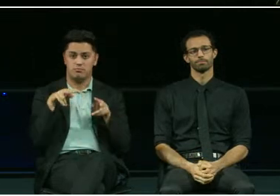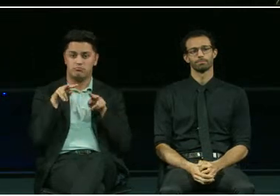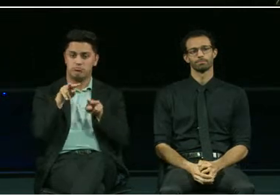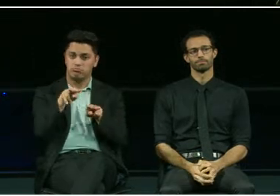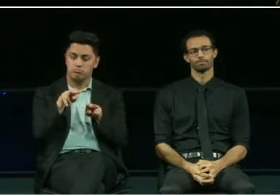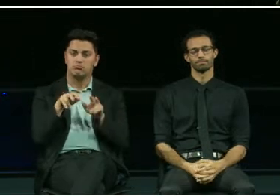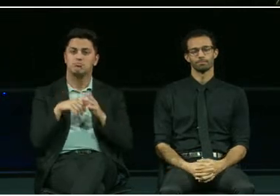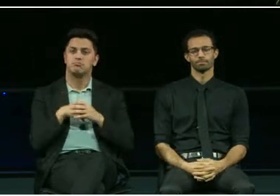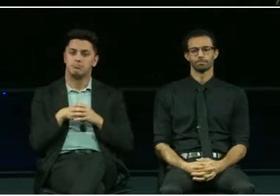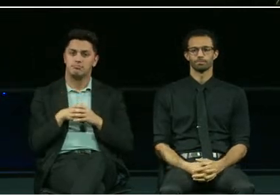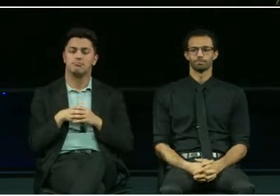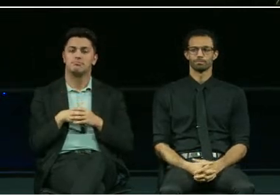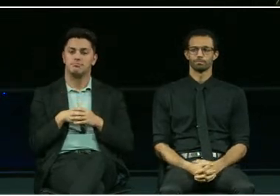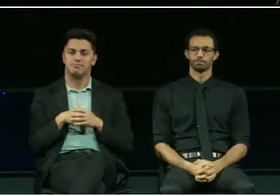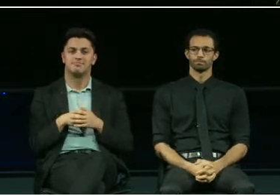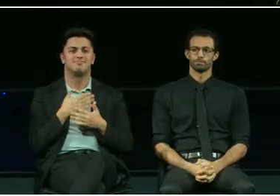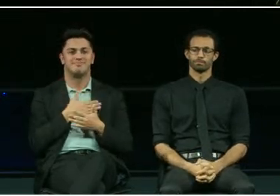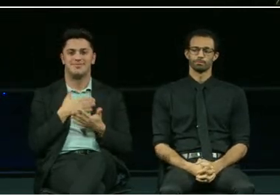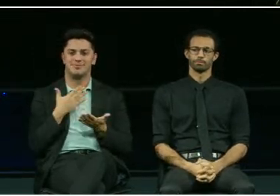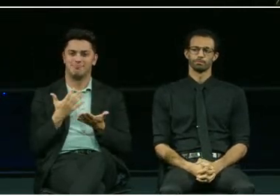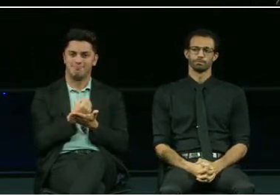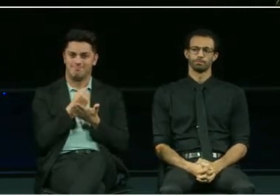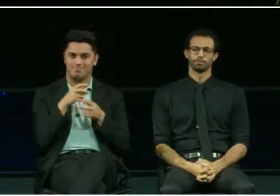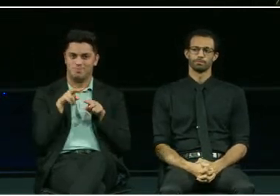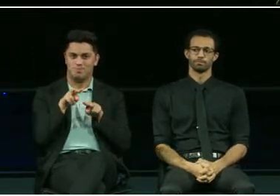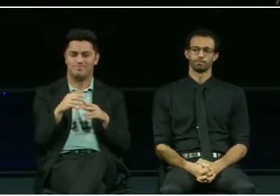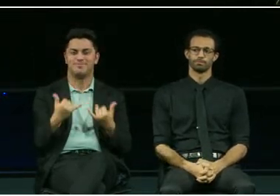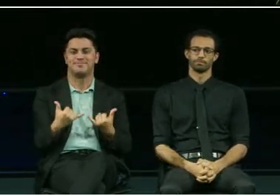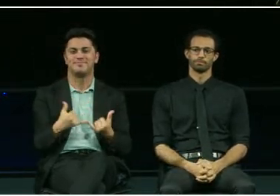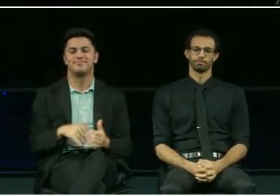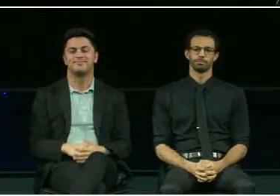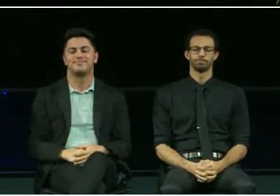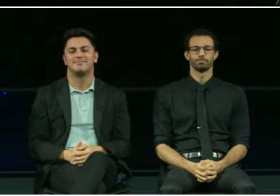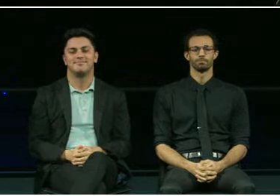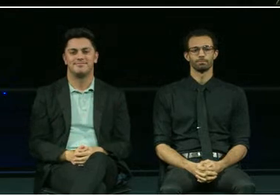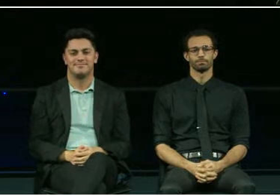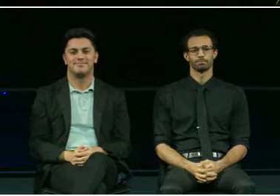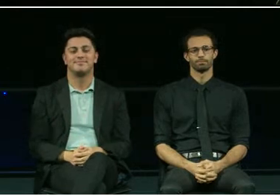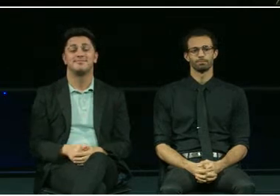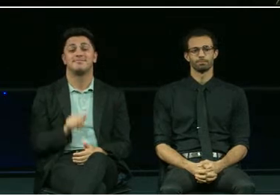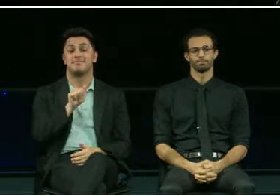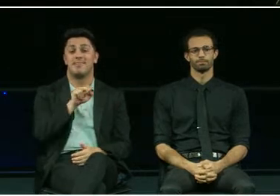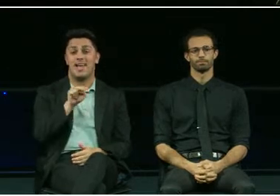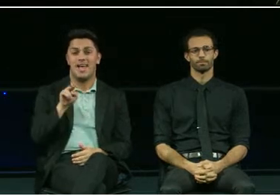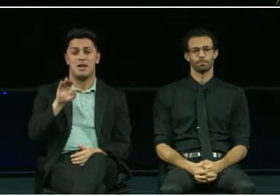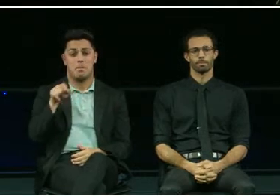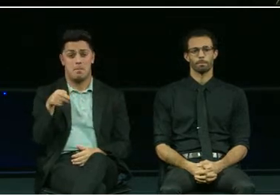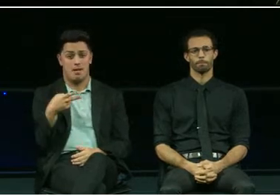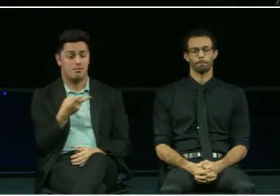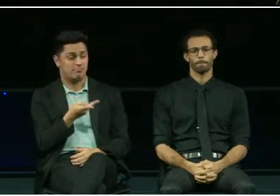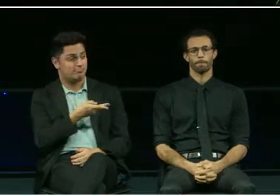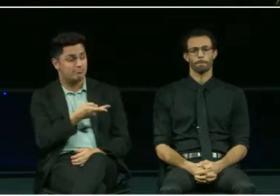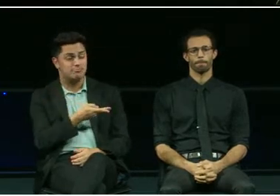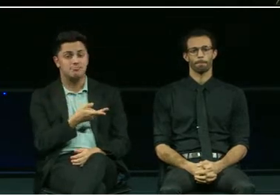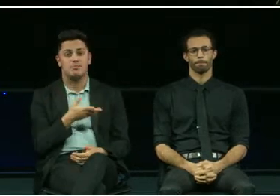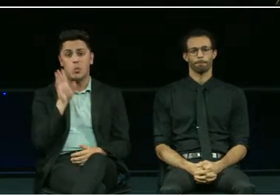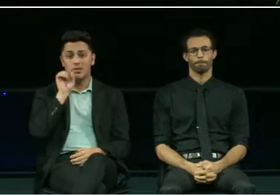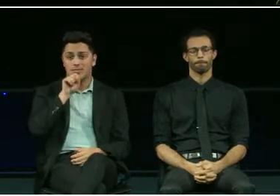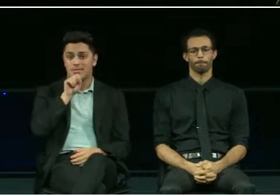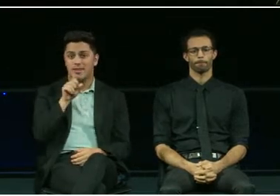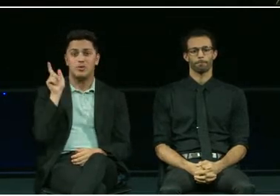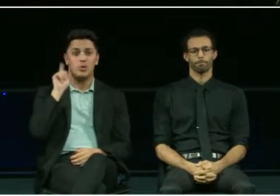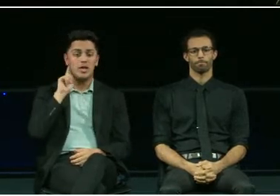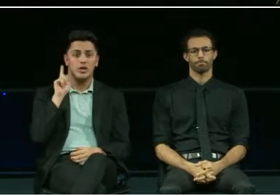catch it beforehand, please catch it now. But Anne and Beth, I would love to hear about what